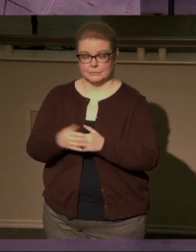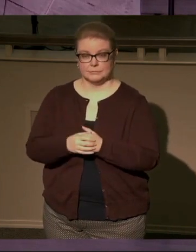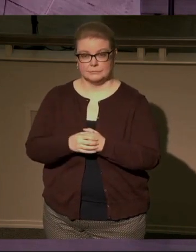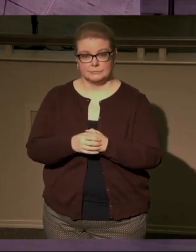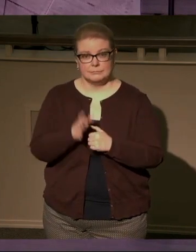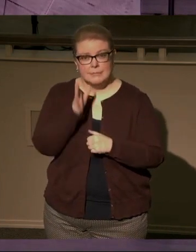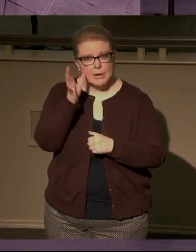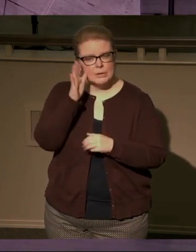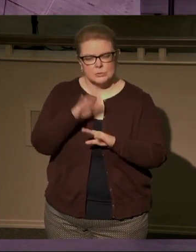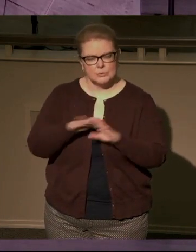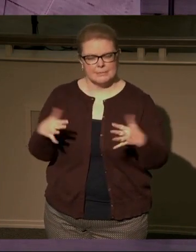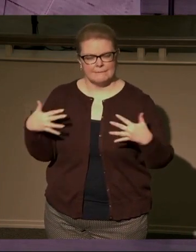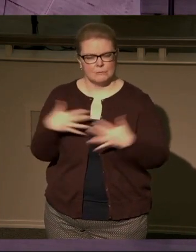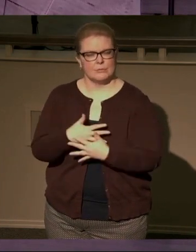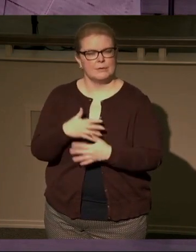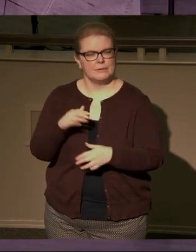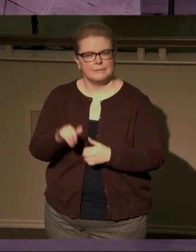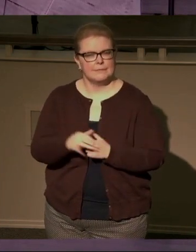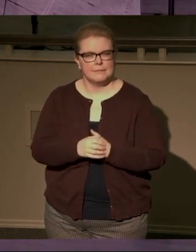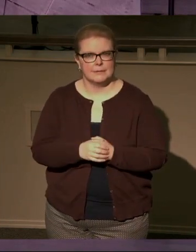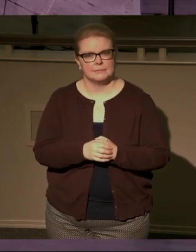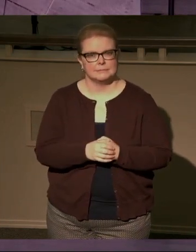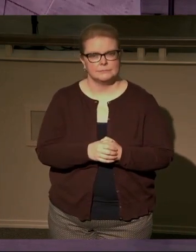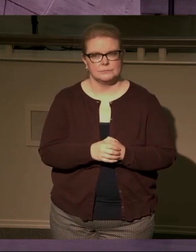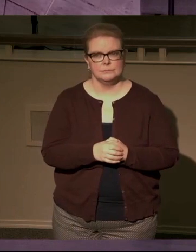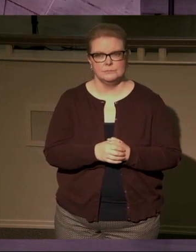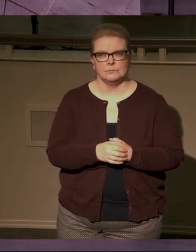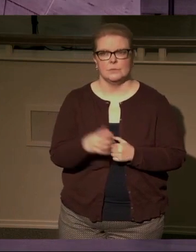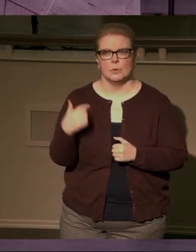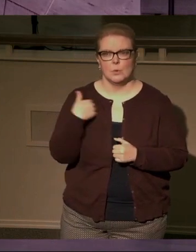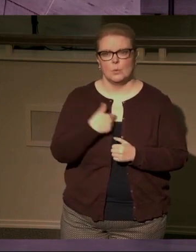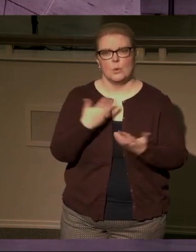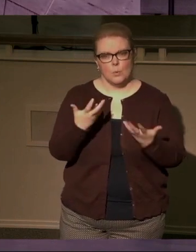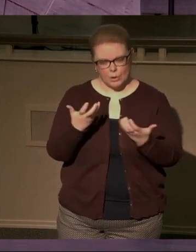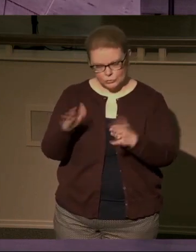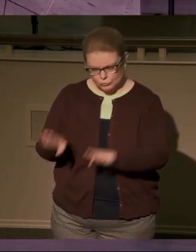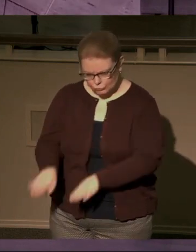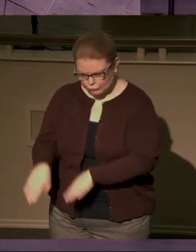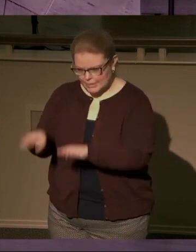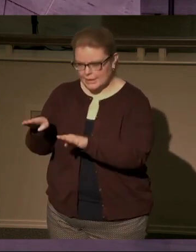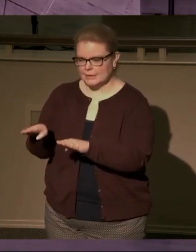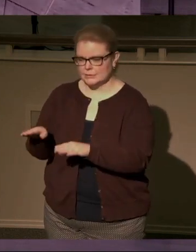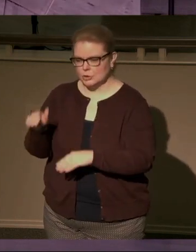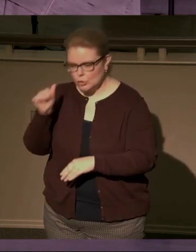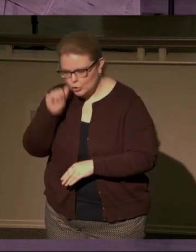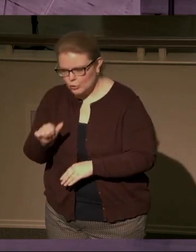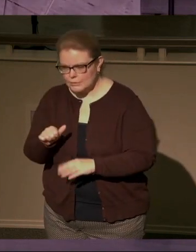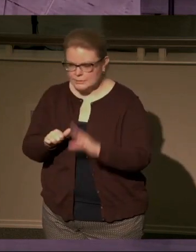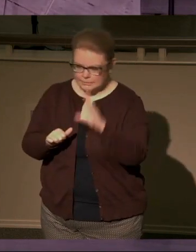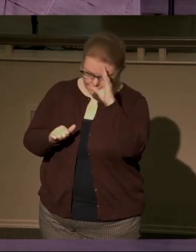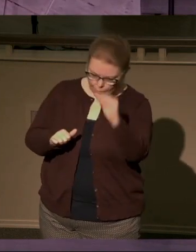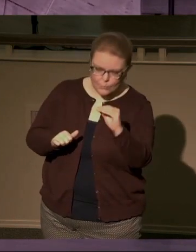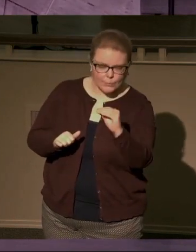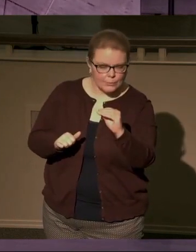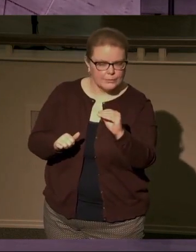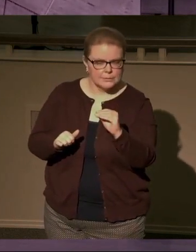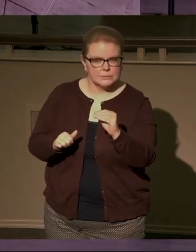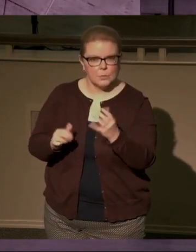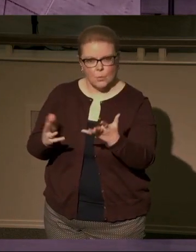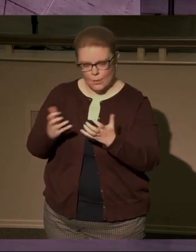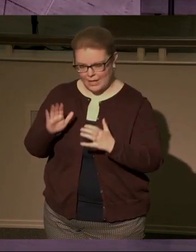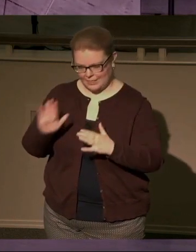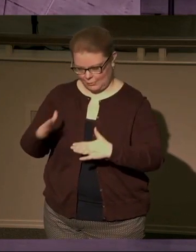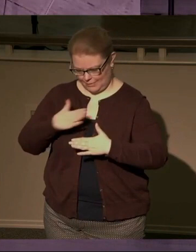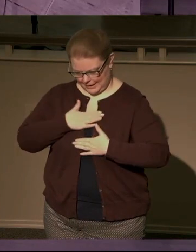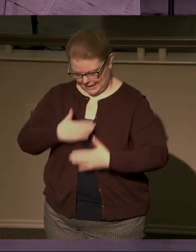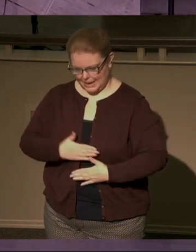be afraid of that. We want to raise little girls and little boys, and we want their anatomy